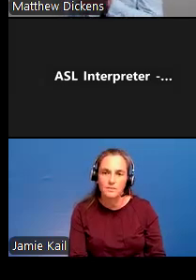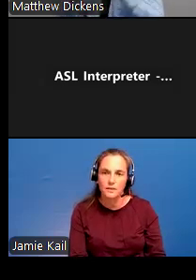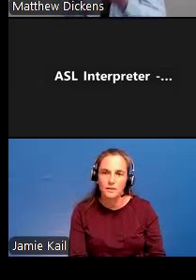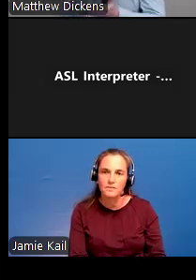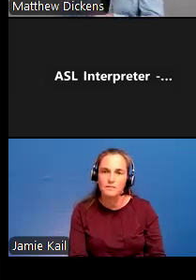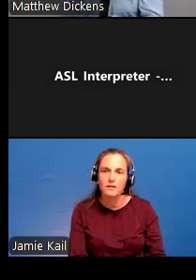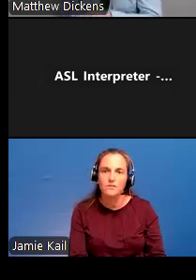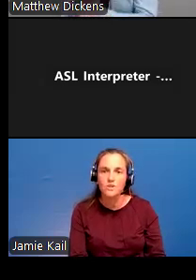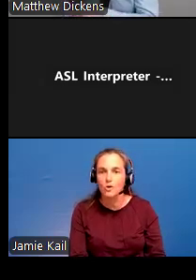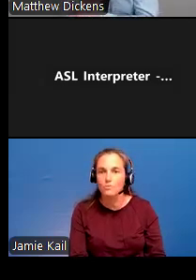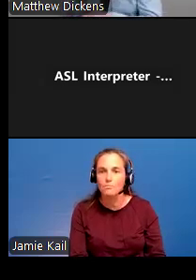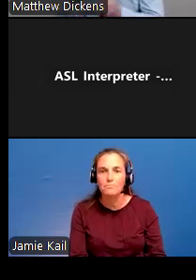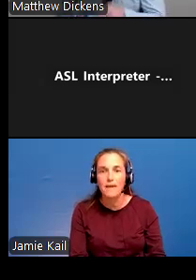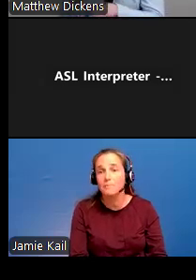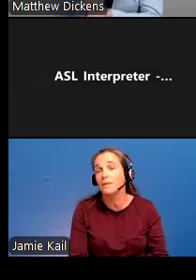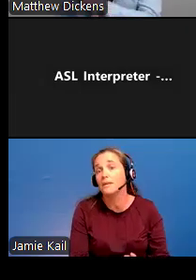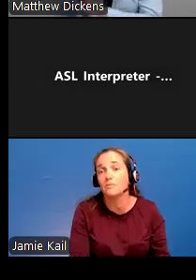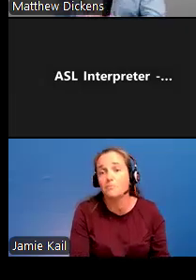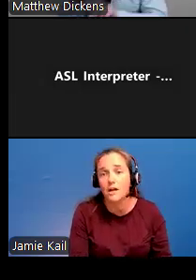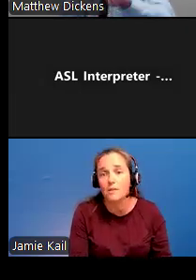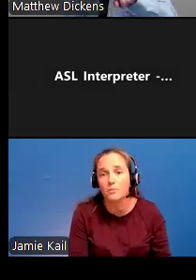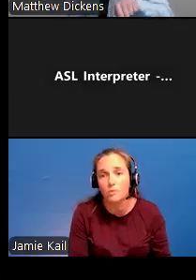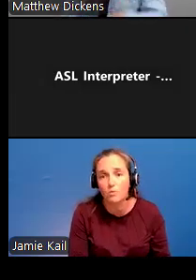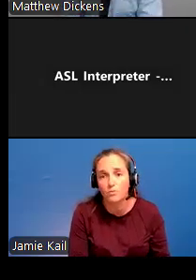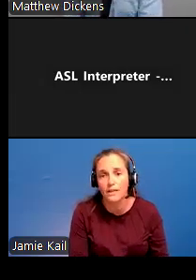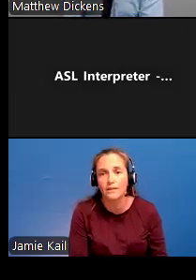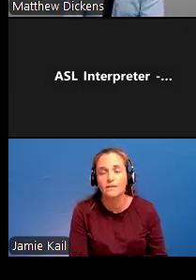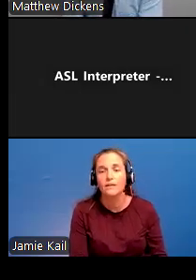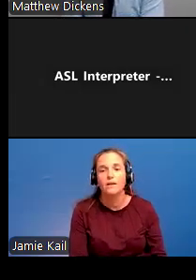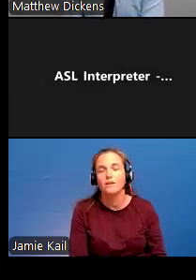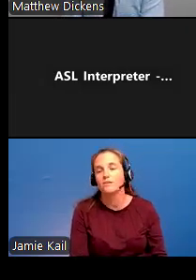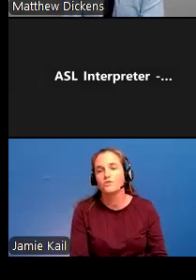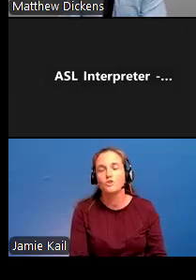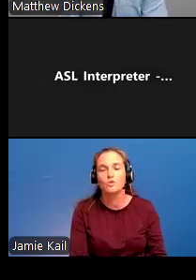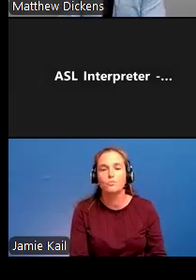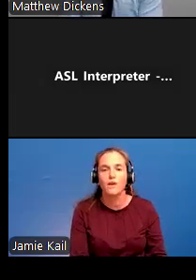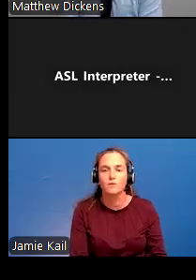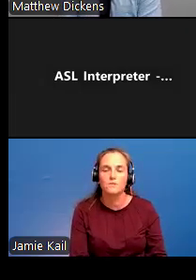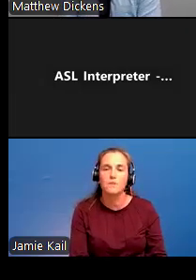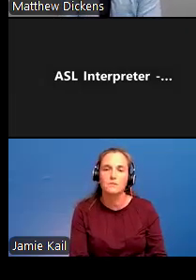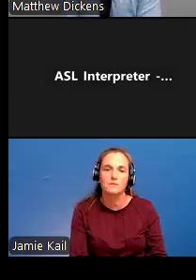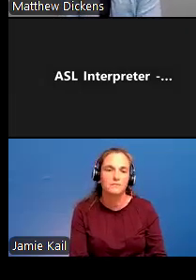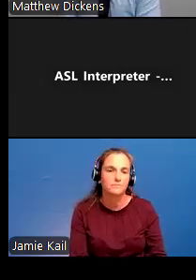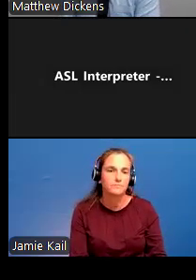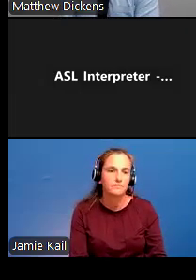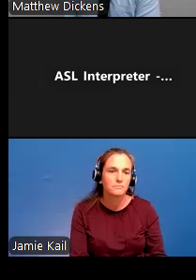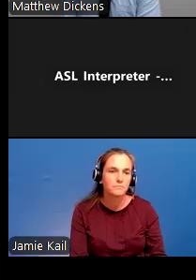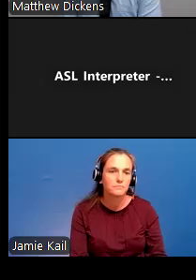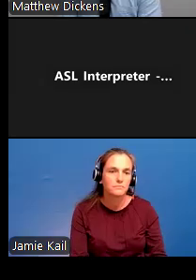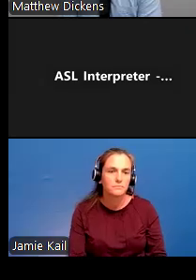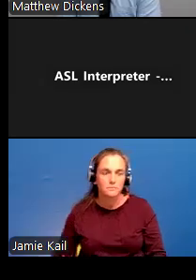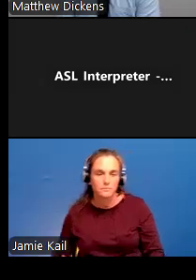with disabilities. So maybe it might not be appropriate to provide responses.